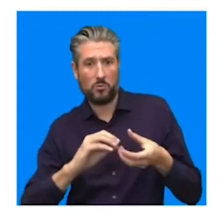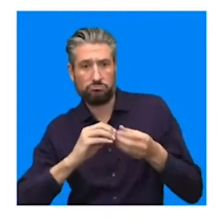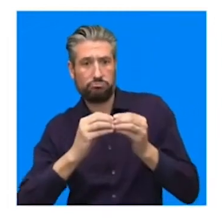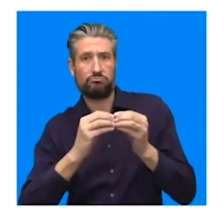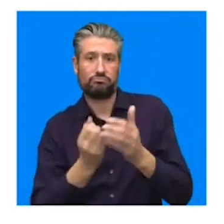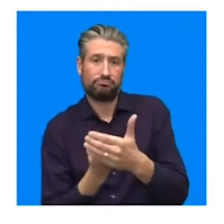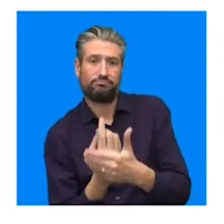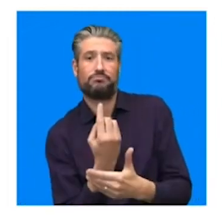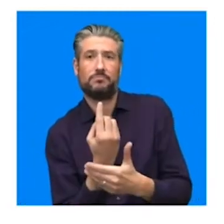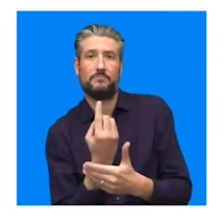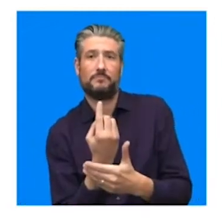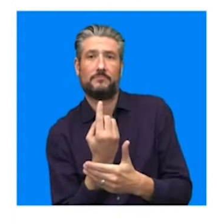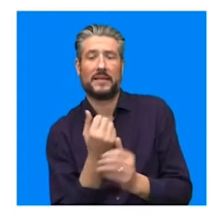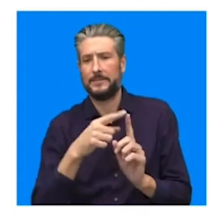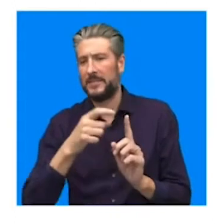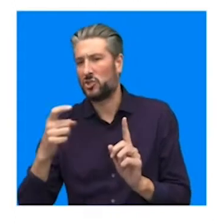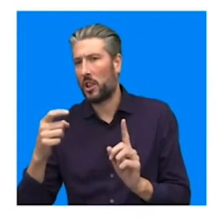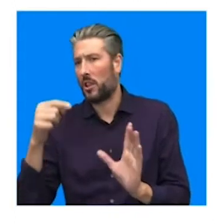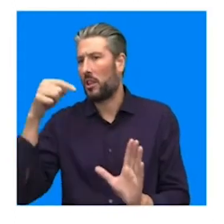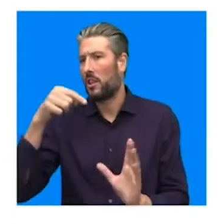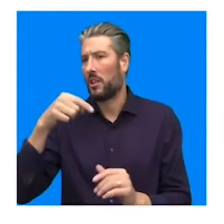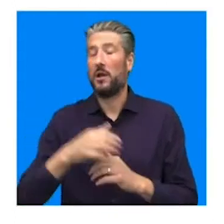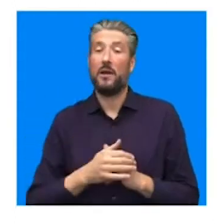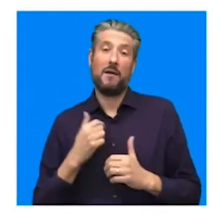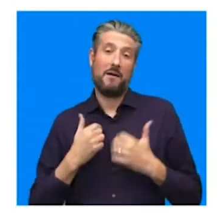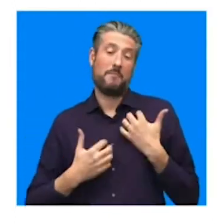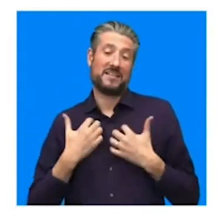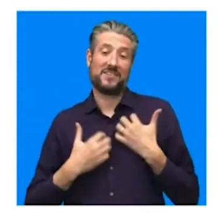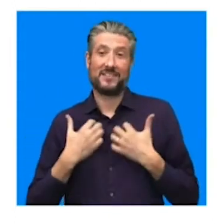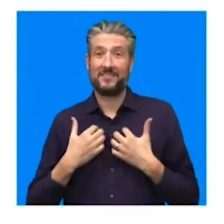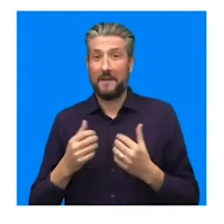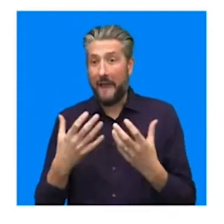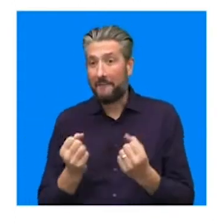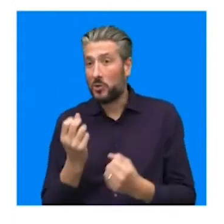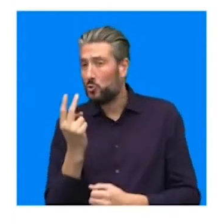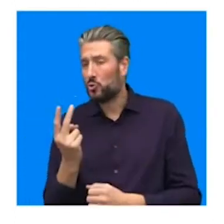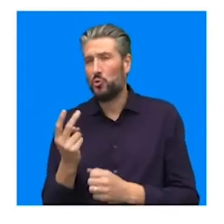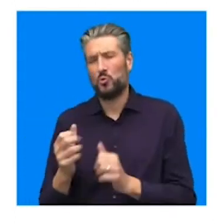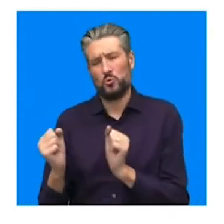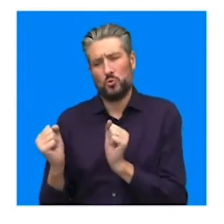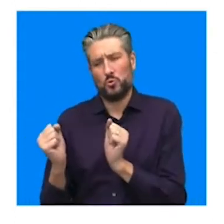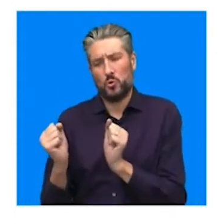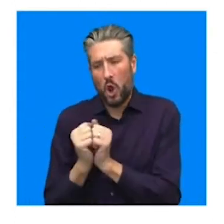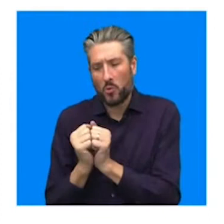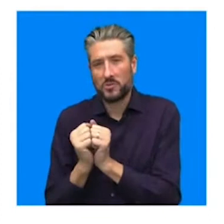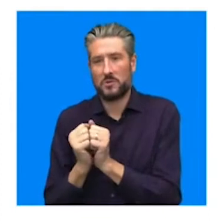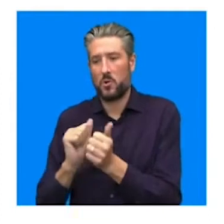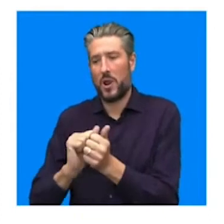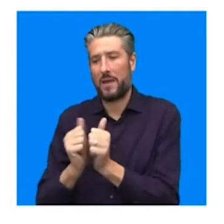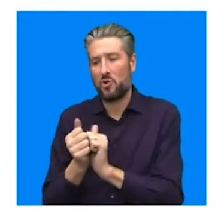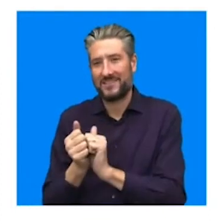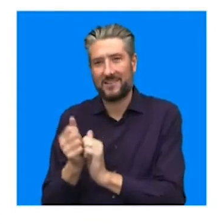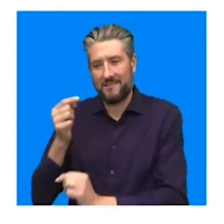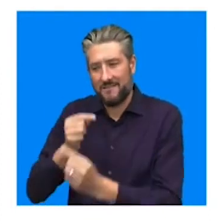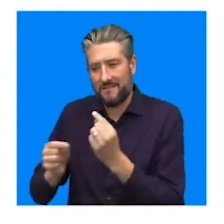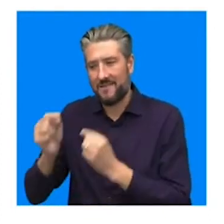conversations? I'm really excited that two of my closest collaborators and distributors are going to